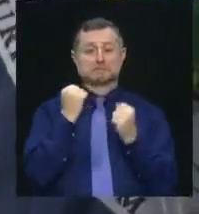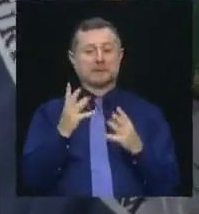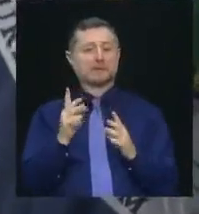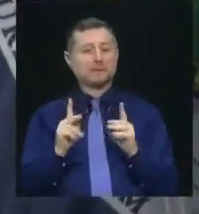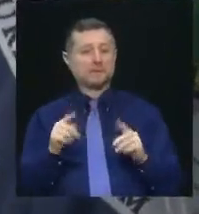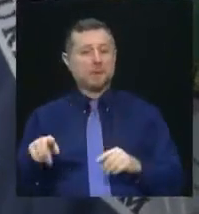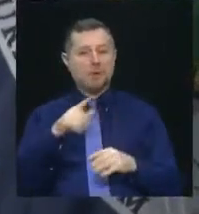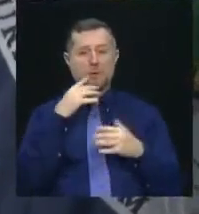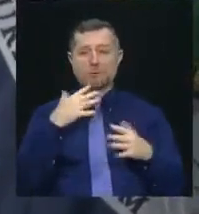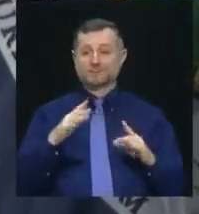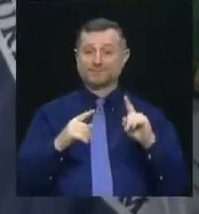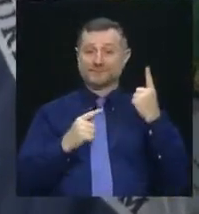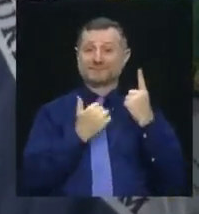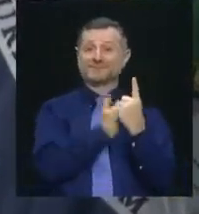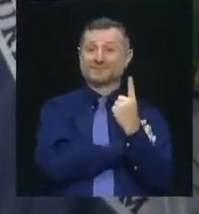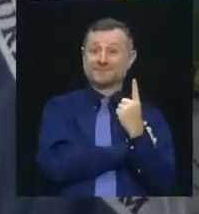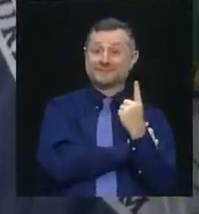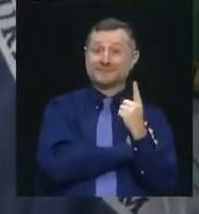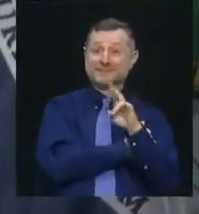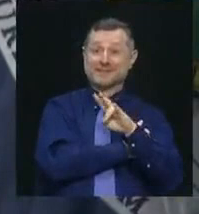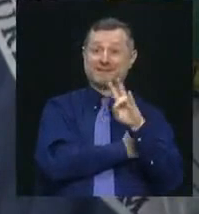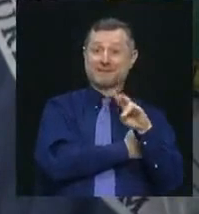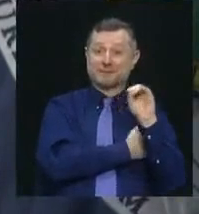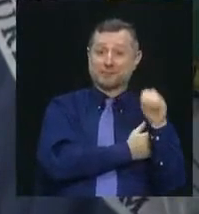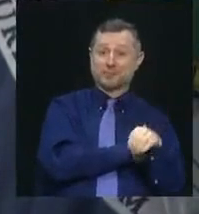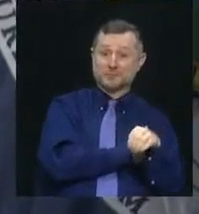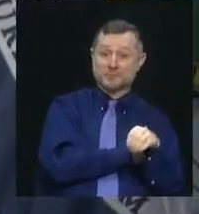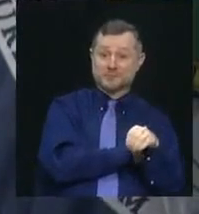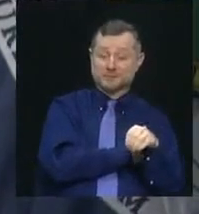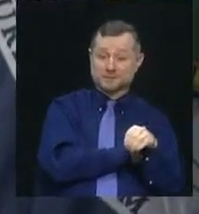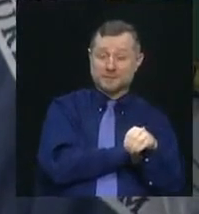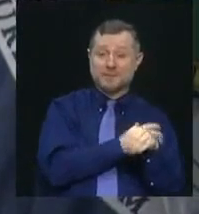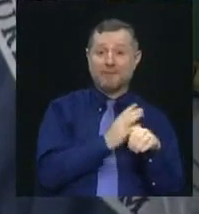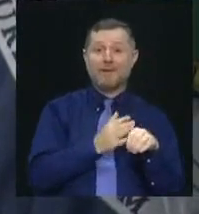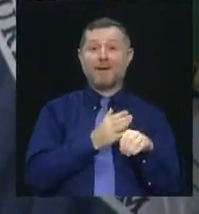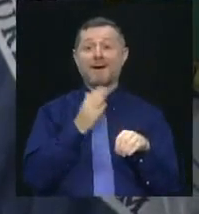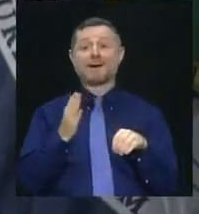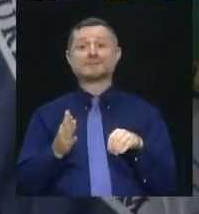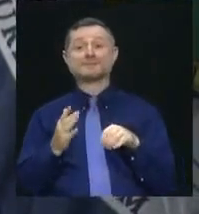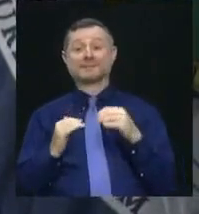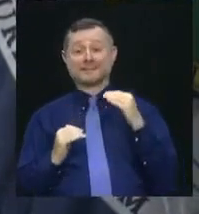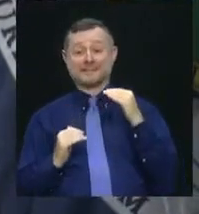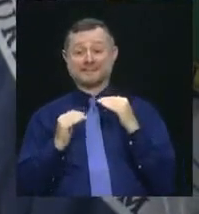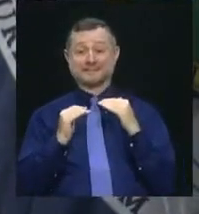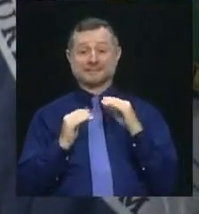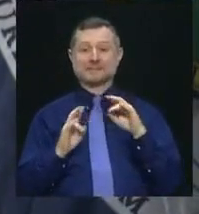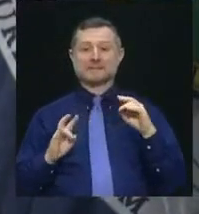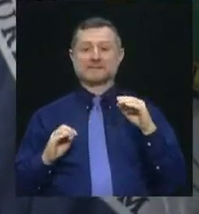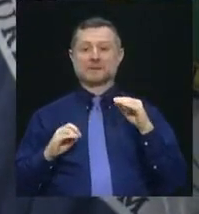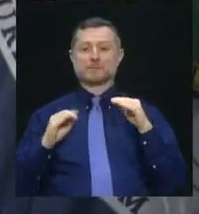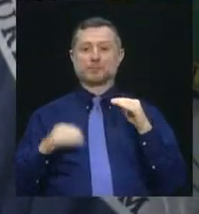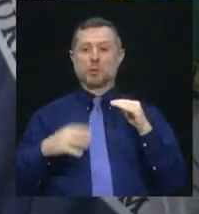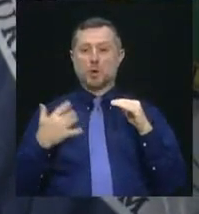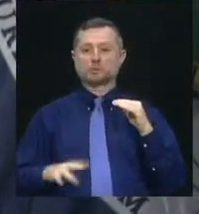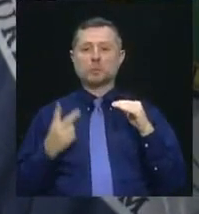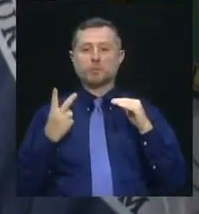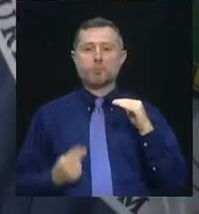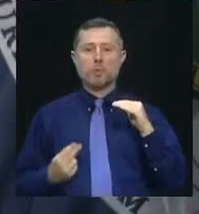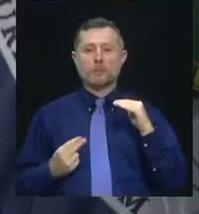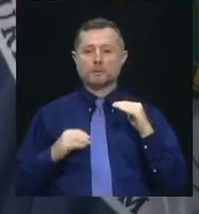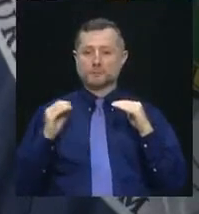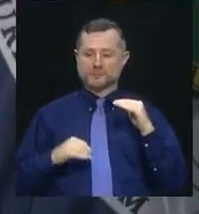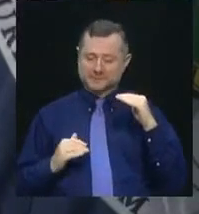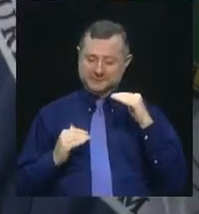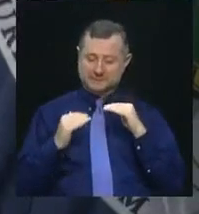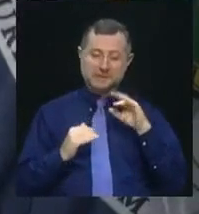state of New York. It's almost 77%, approaching 70% people getting both doses. That's good news, but there is a lot of